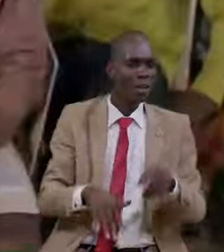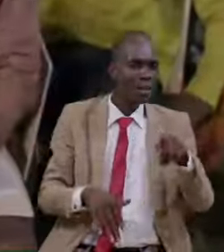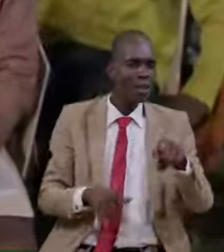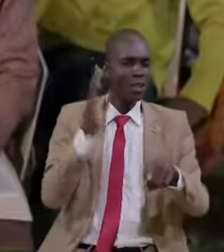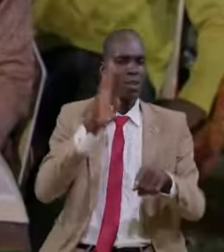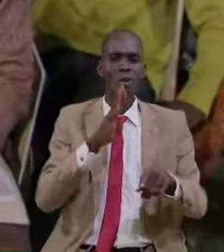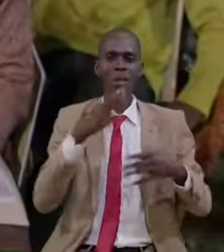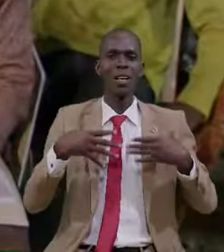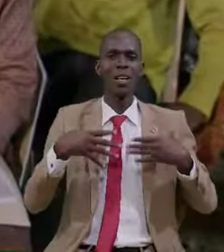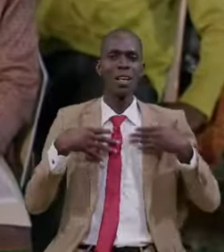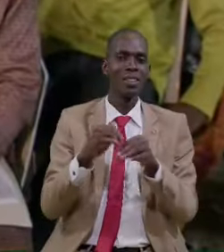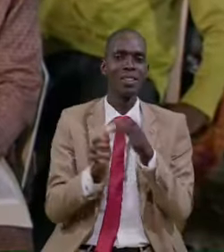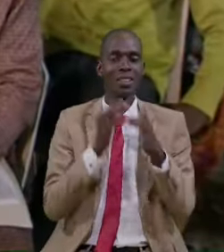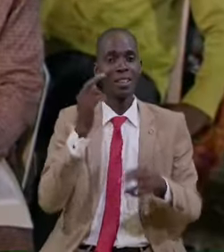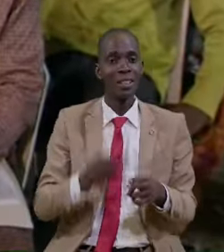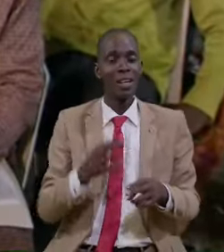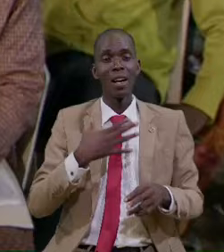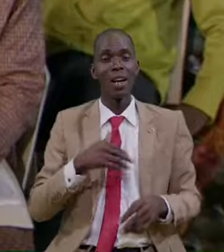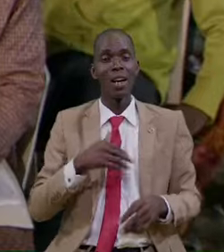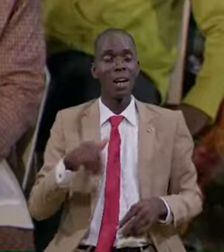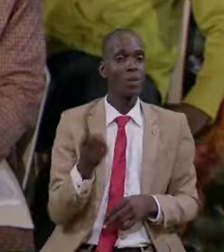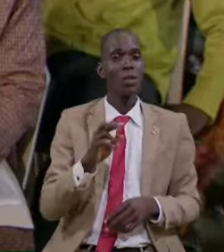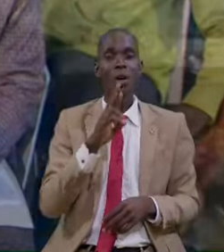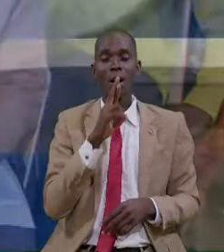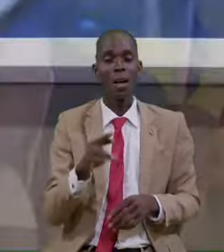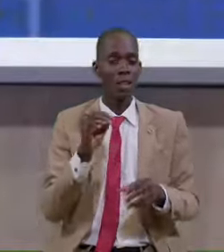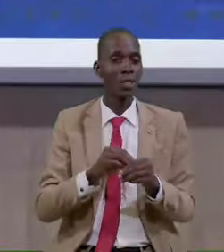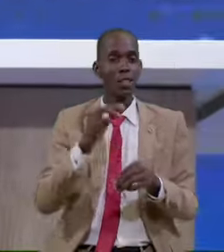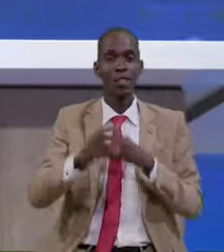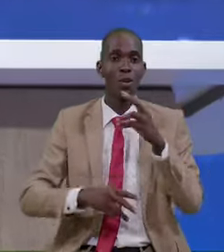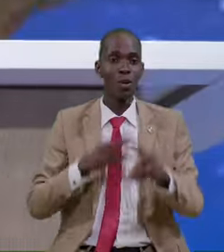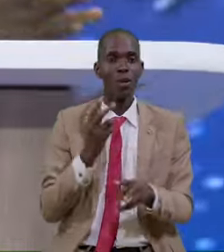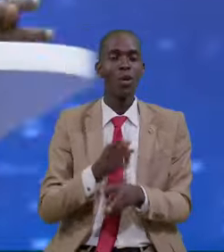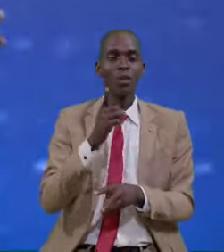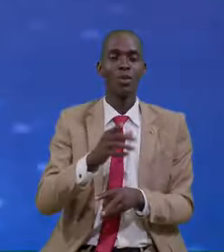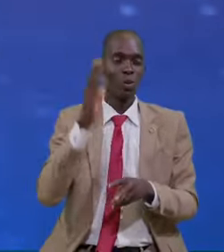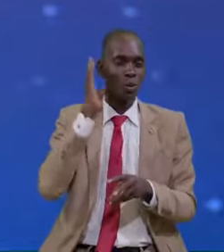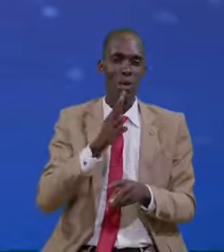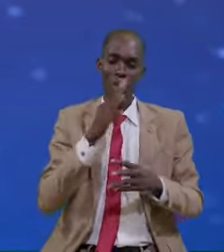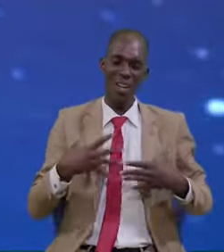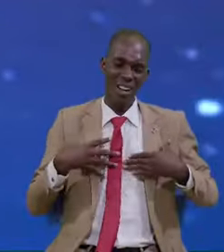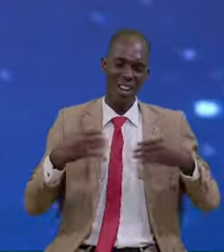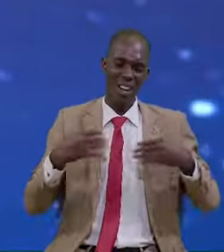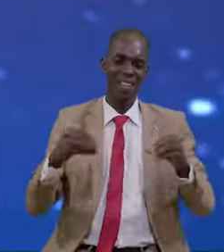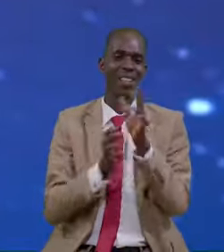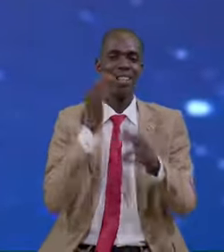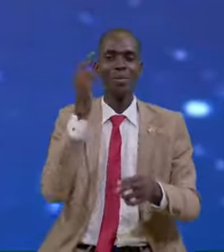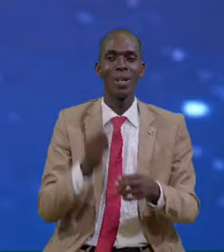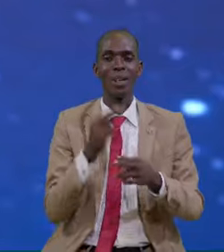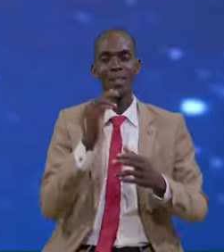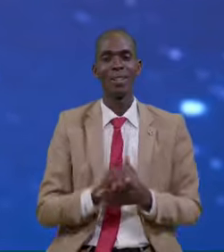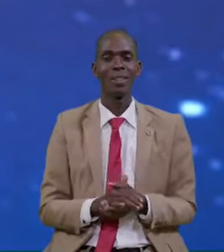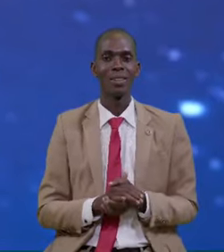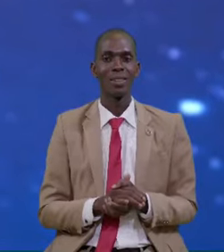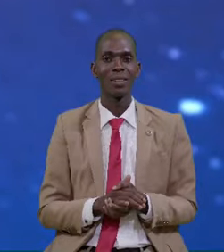recover. And anywhere you are in the globe, you will recover in Jesus' name.